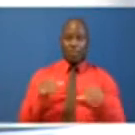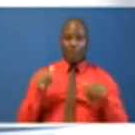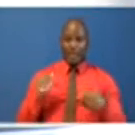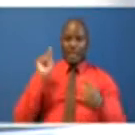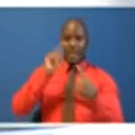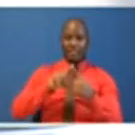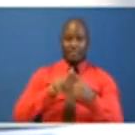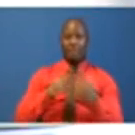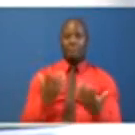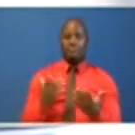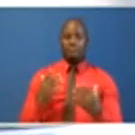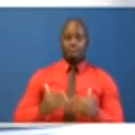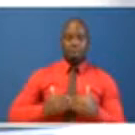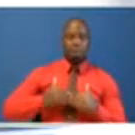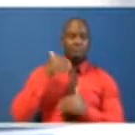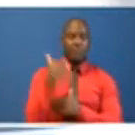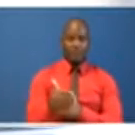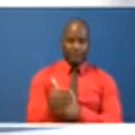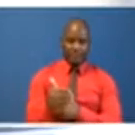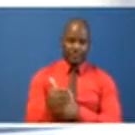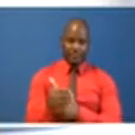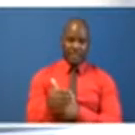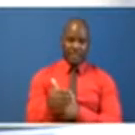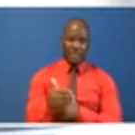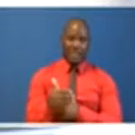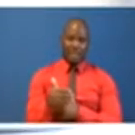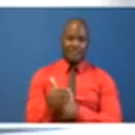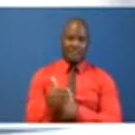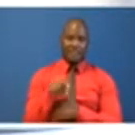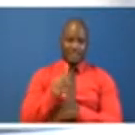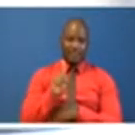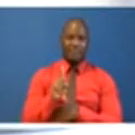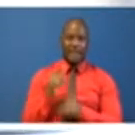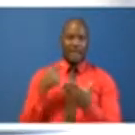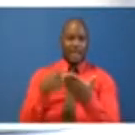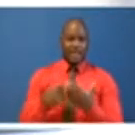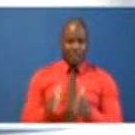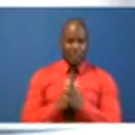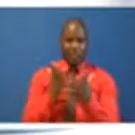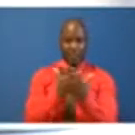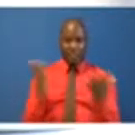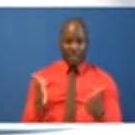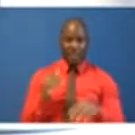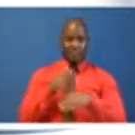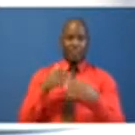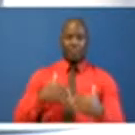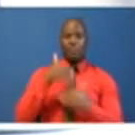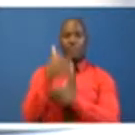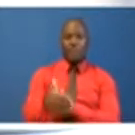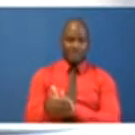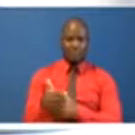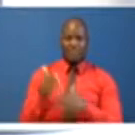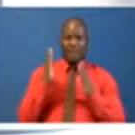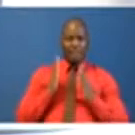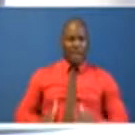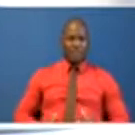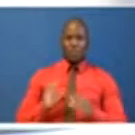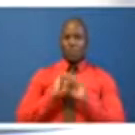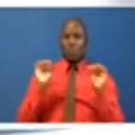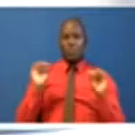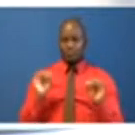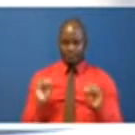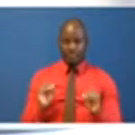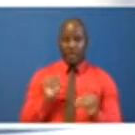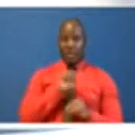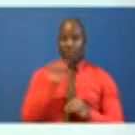until you've crossed the line then they pick up a discussion with you but before you close that line you are nobody so those